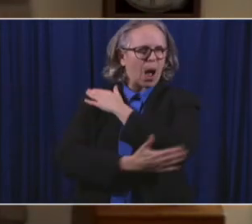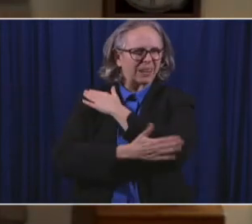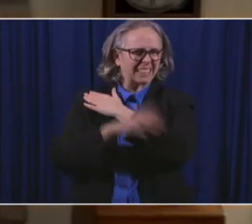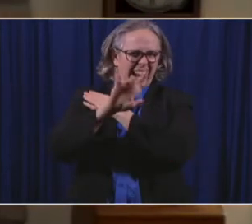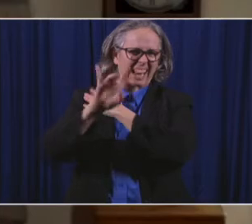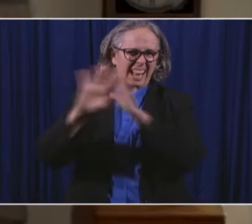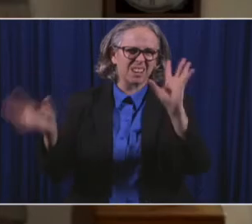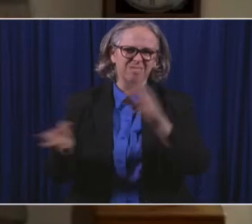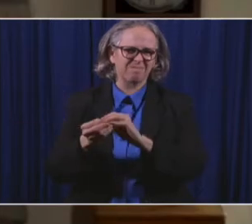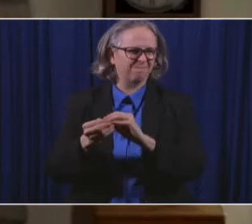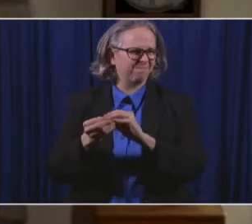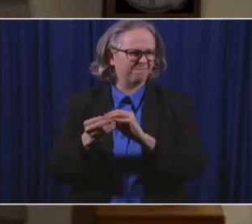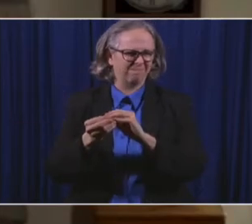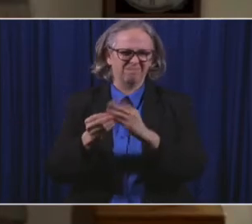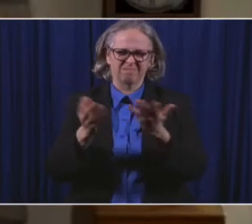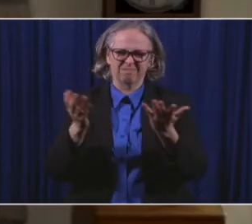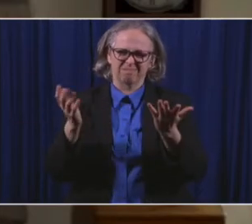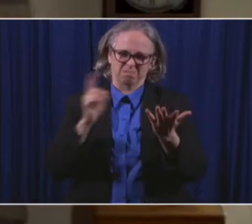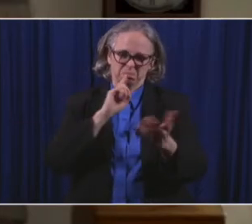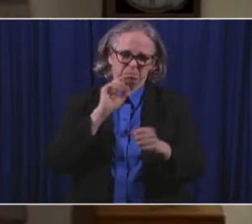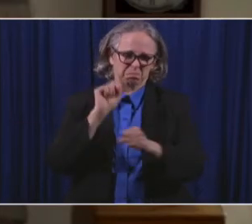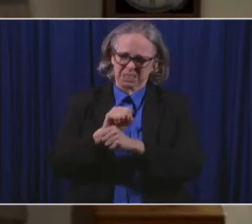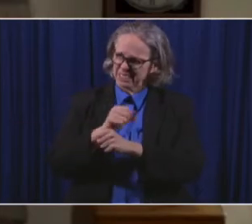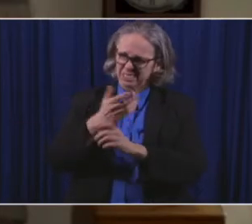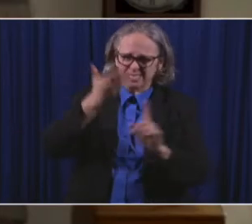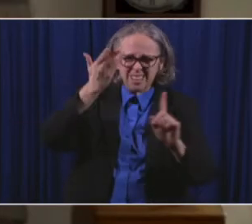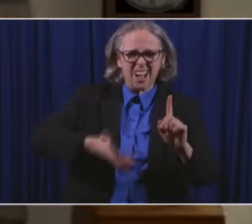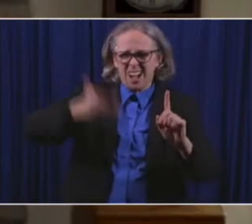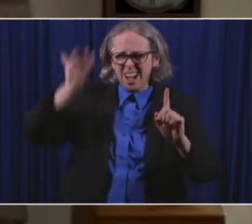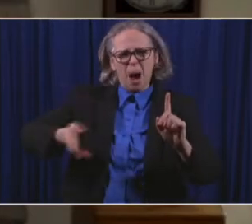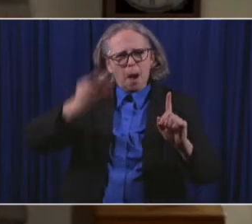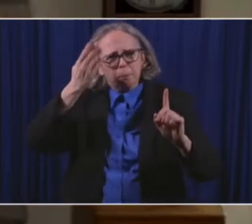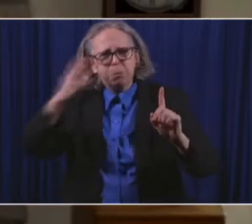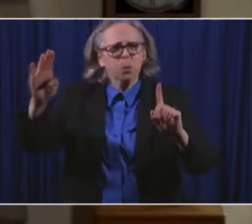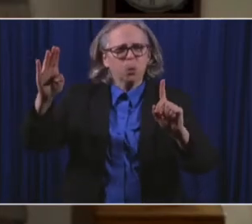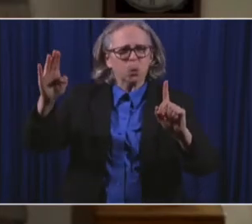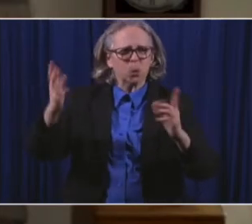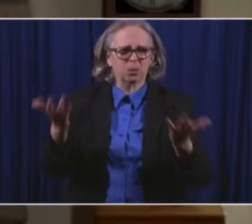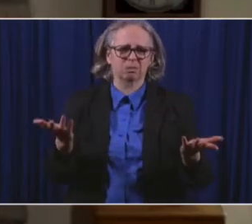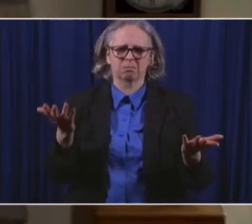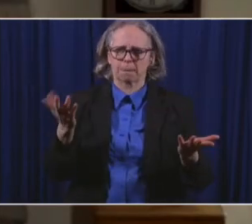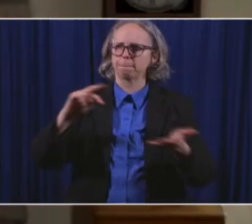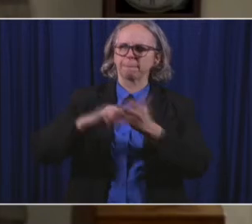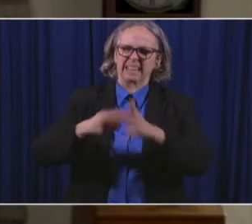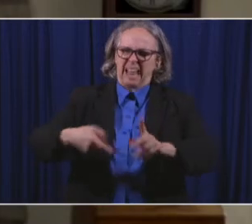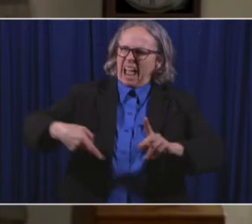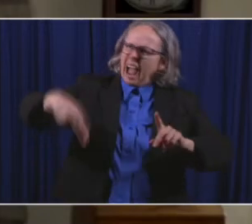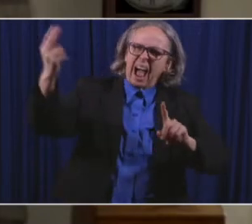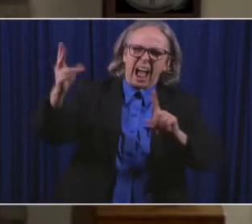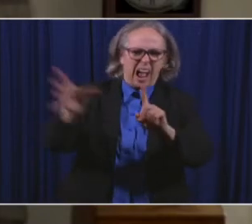counties are, of course, in blue, which means that they're all higher than the